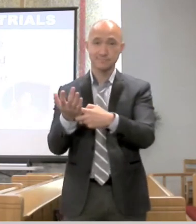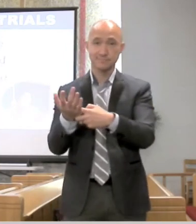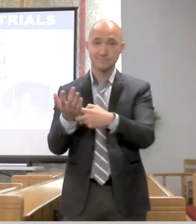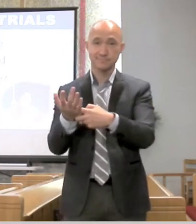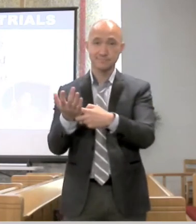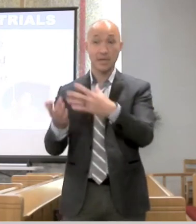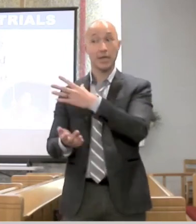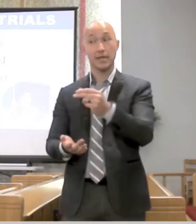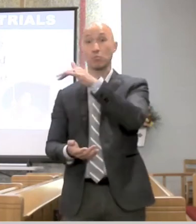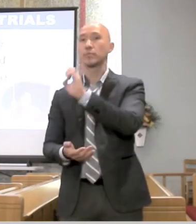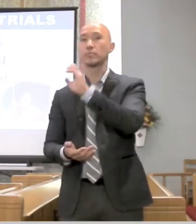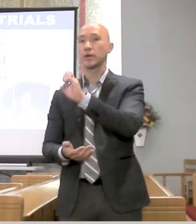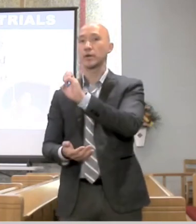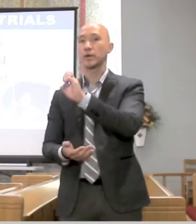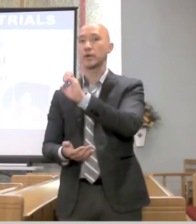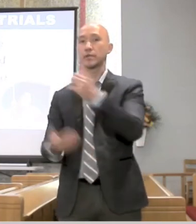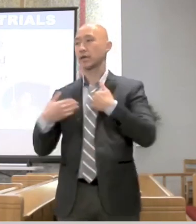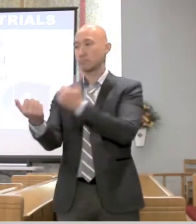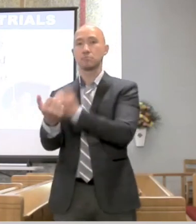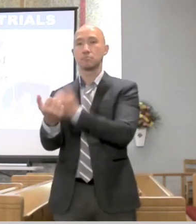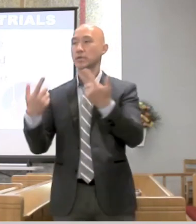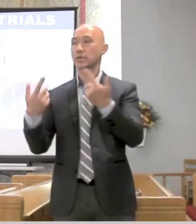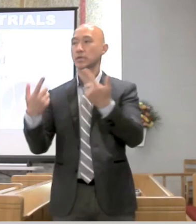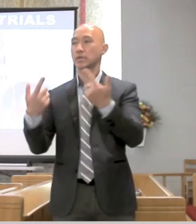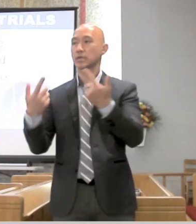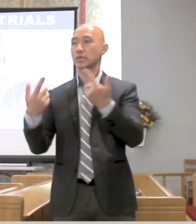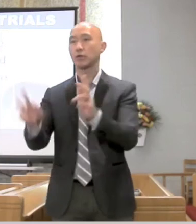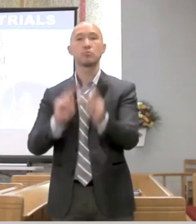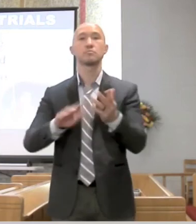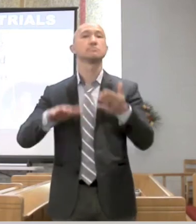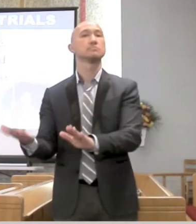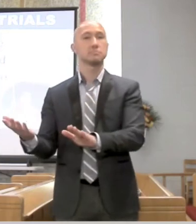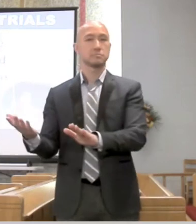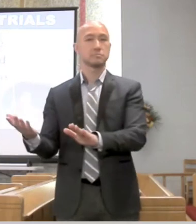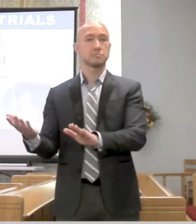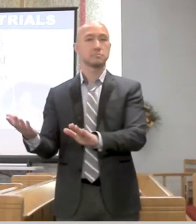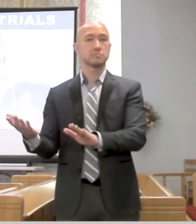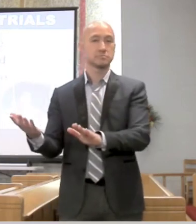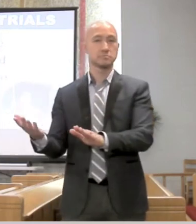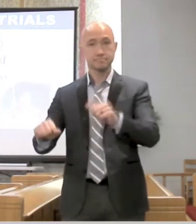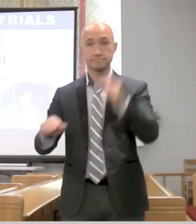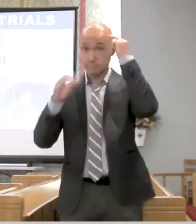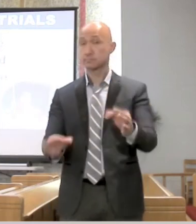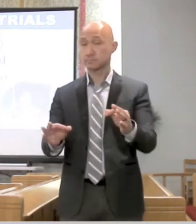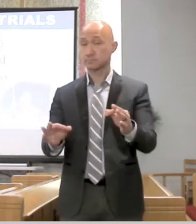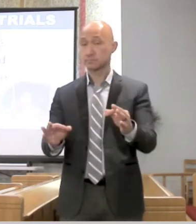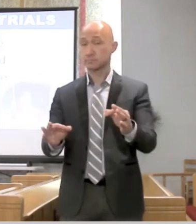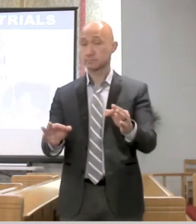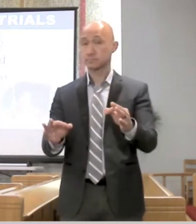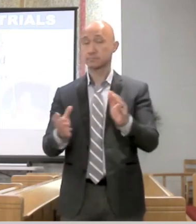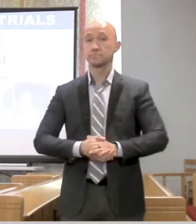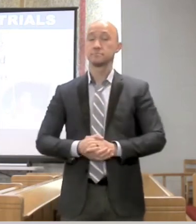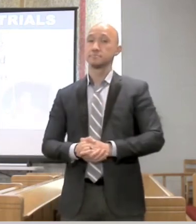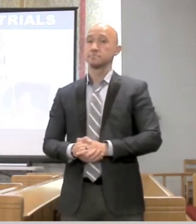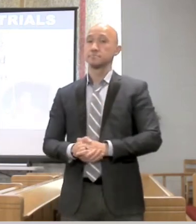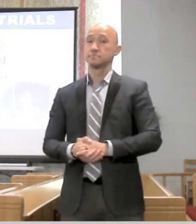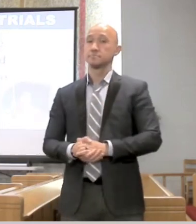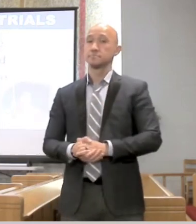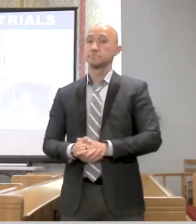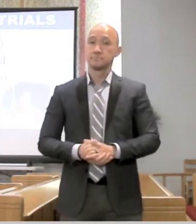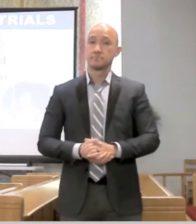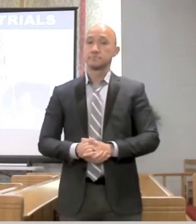any executions that had to be done. So Pilate goes out. When you read this account in the Gospels, you're going to see